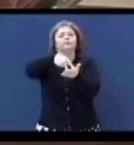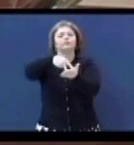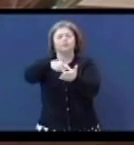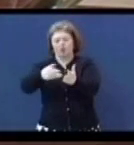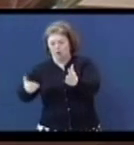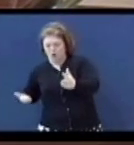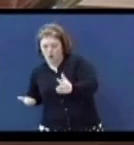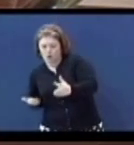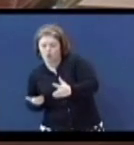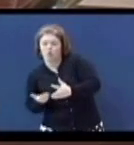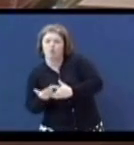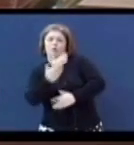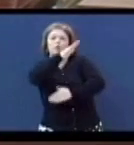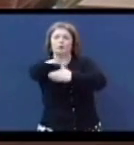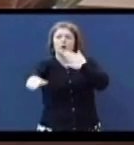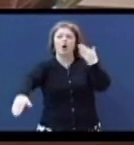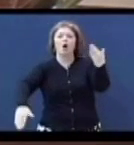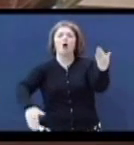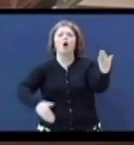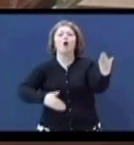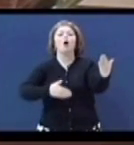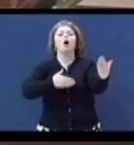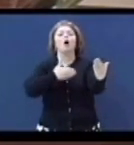stood. Through it